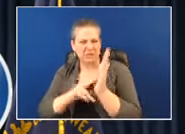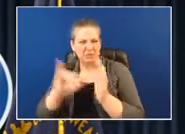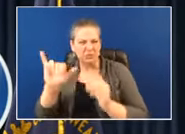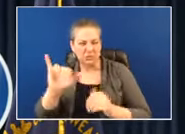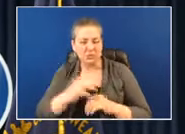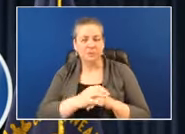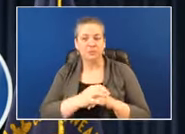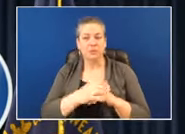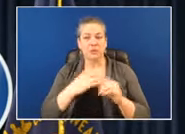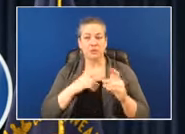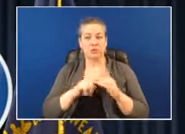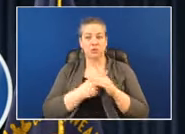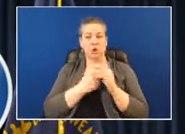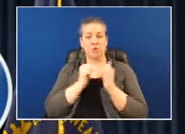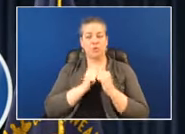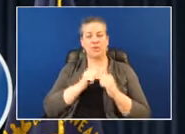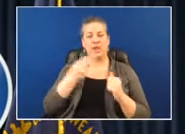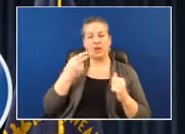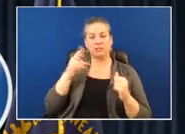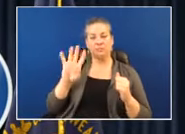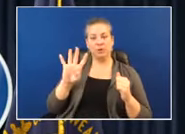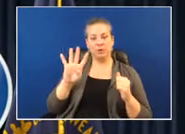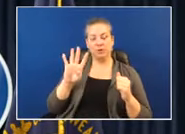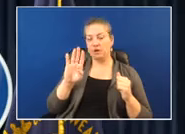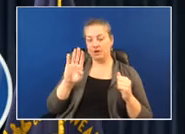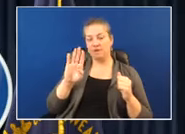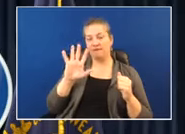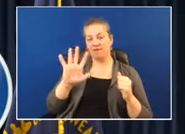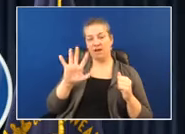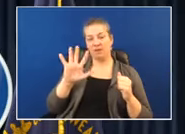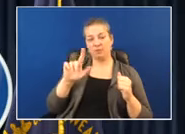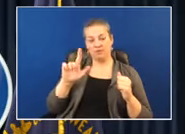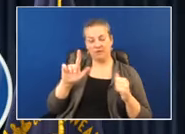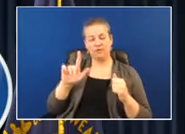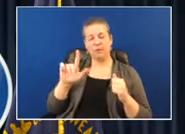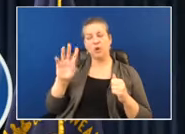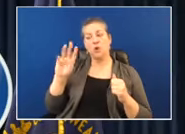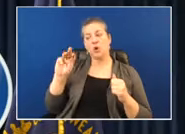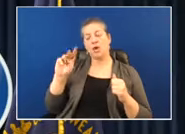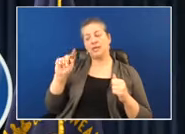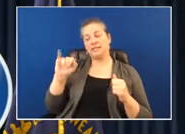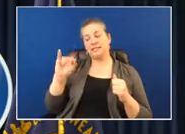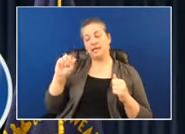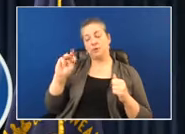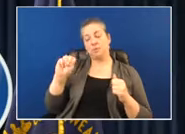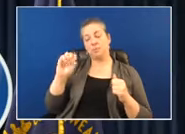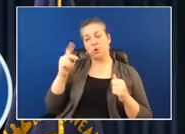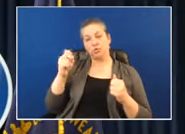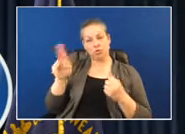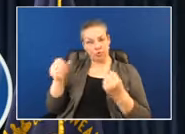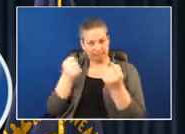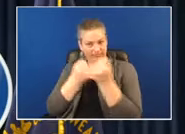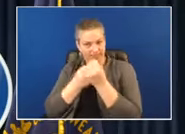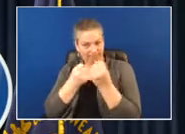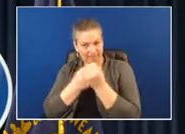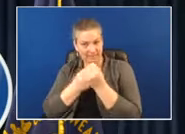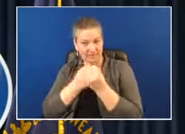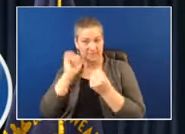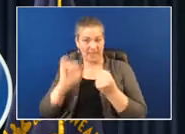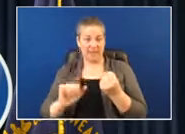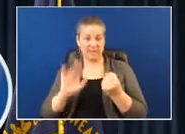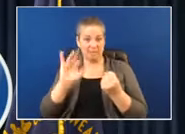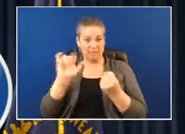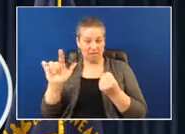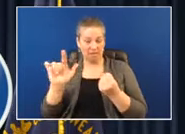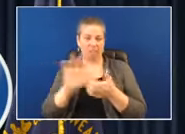House Bill 525, sponsored by Representative Kim Moser, who is with us today. The bill codifies into law an existing